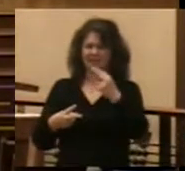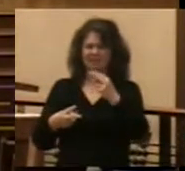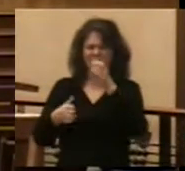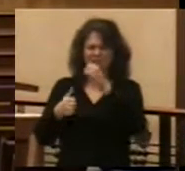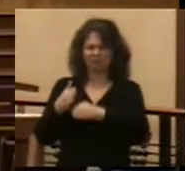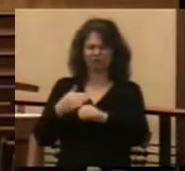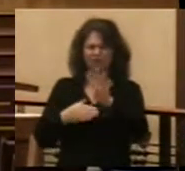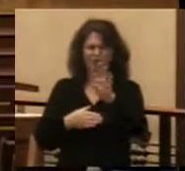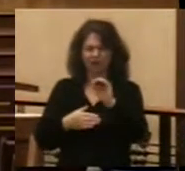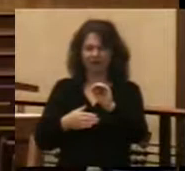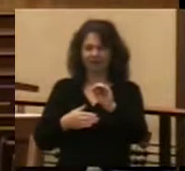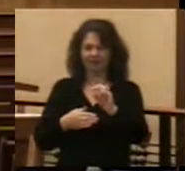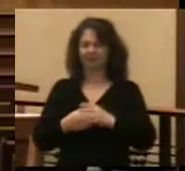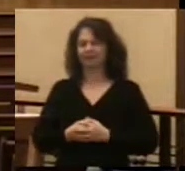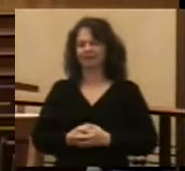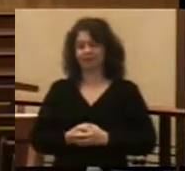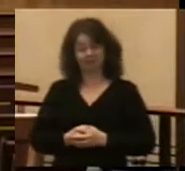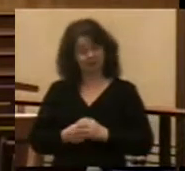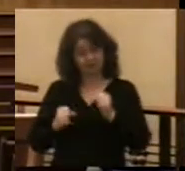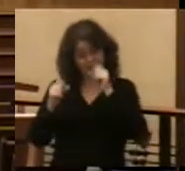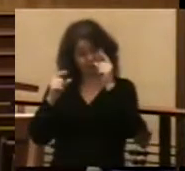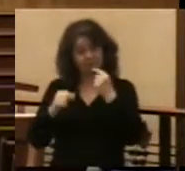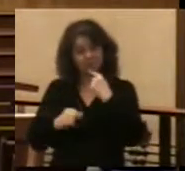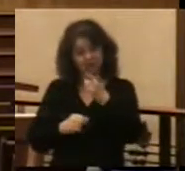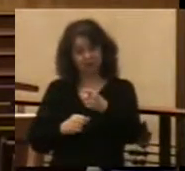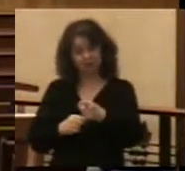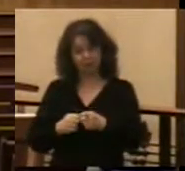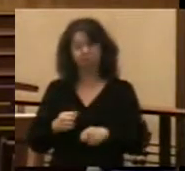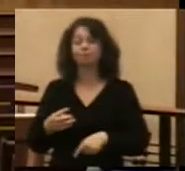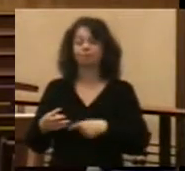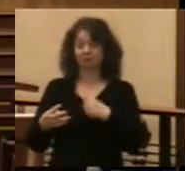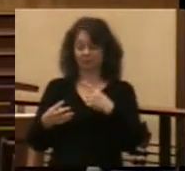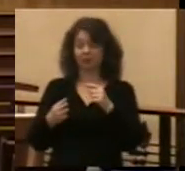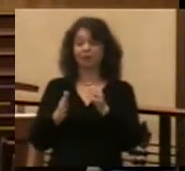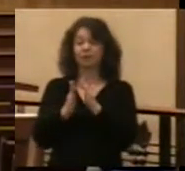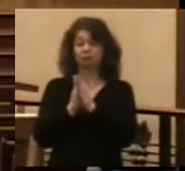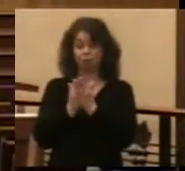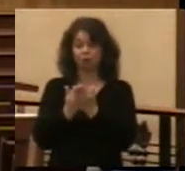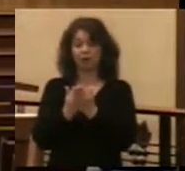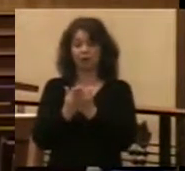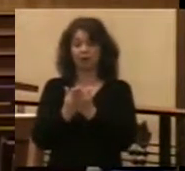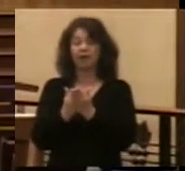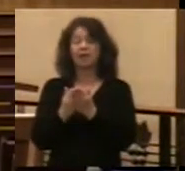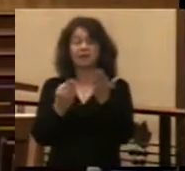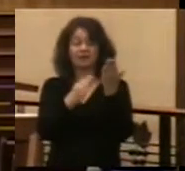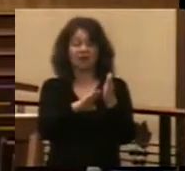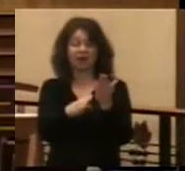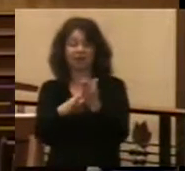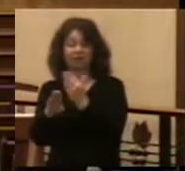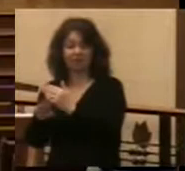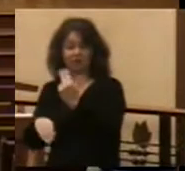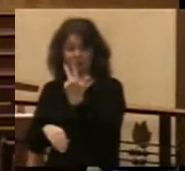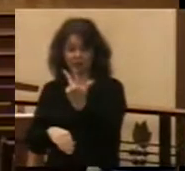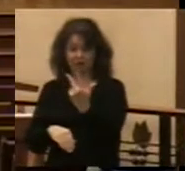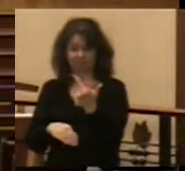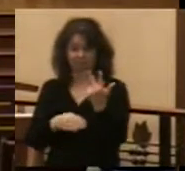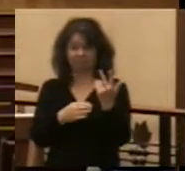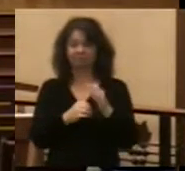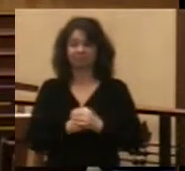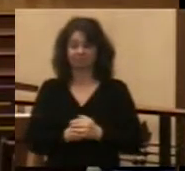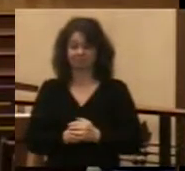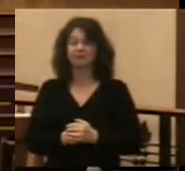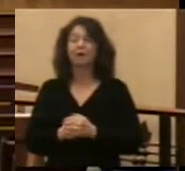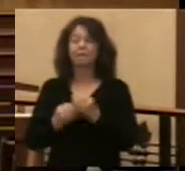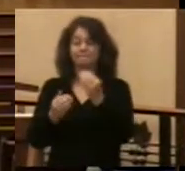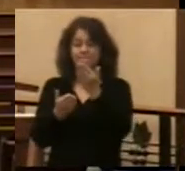say, Isaiah is actually a book that is broken into three parts. Three voices of Isaiah are recorded there, and